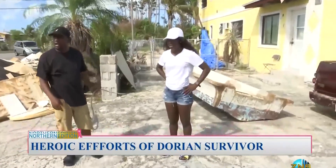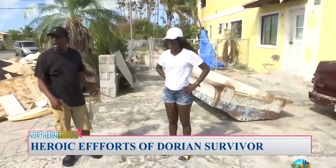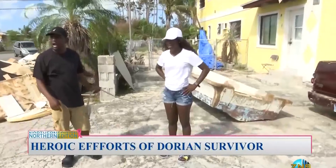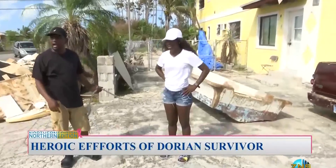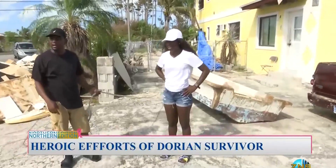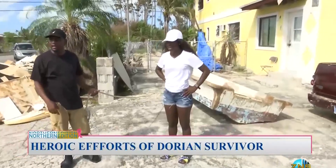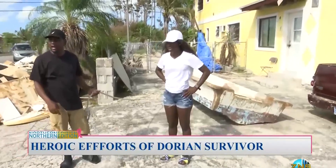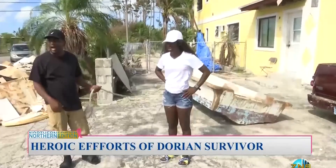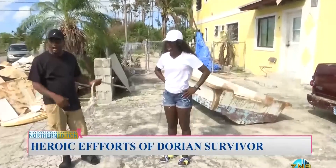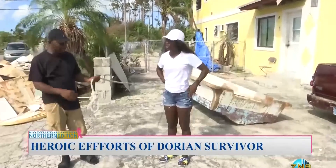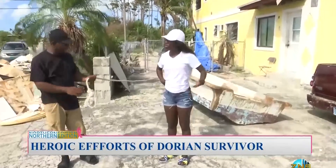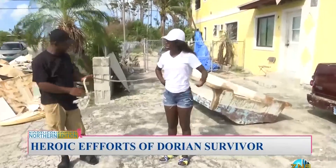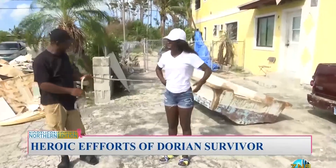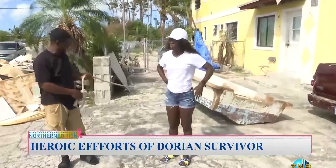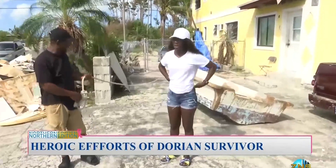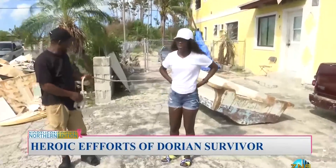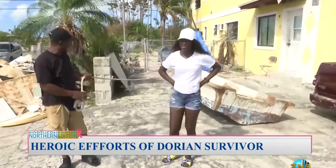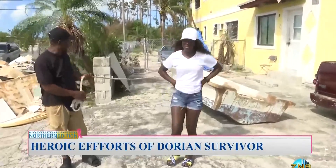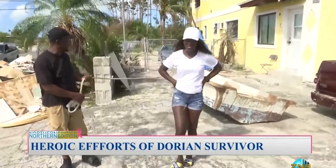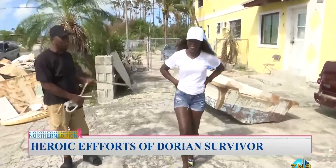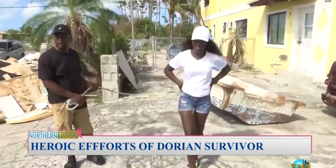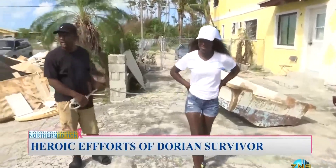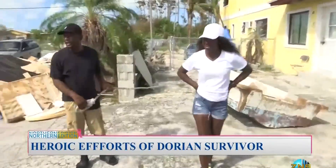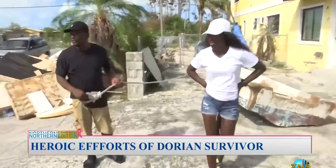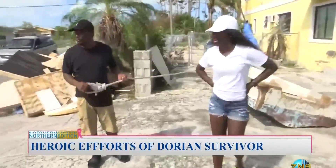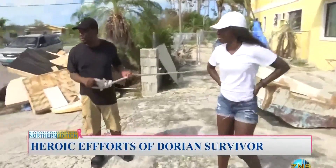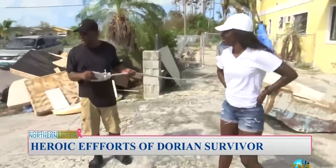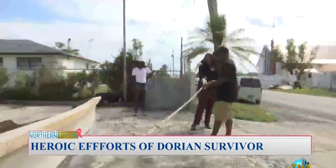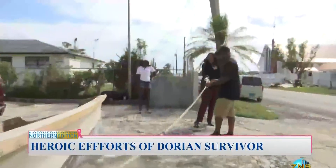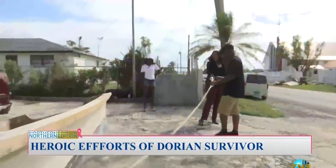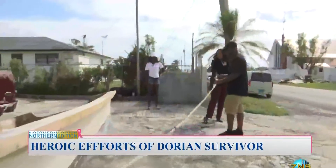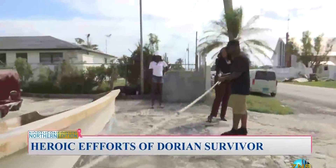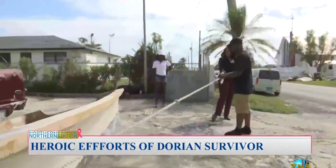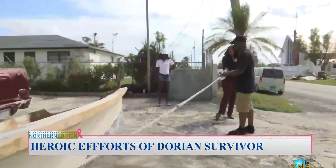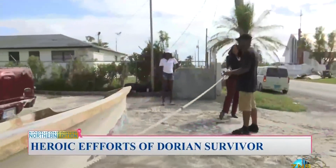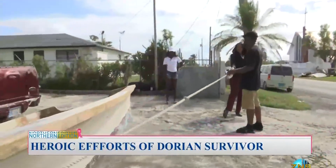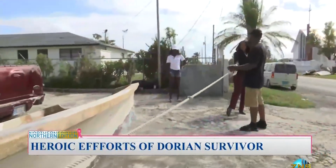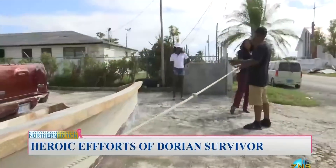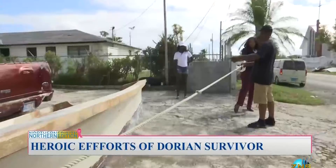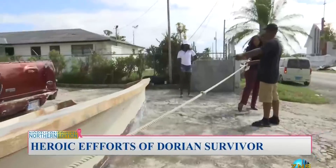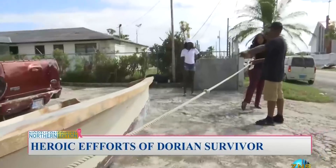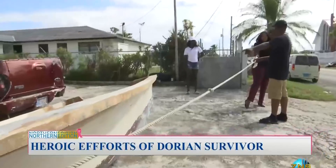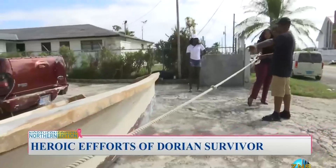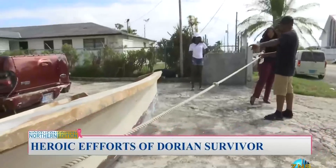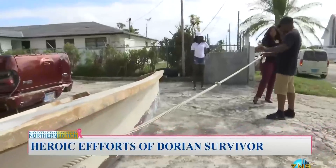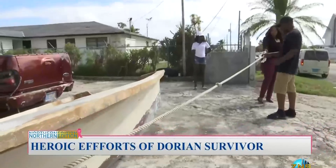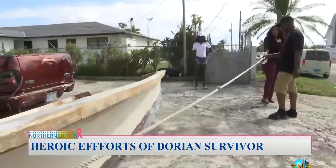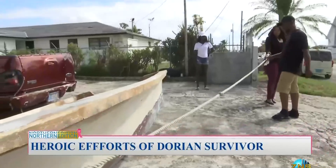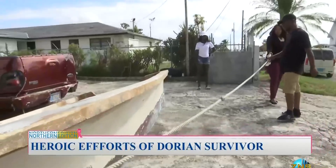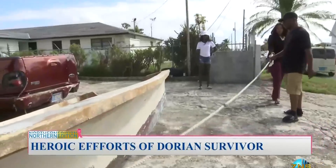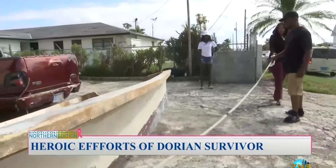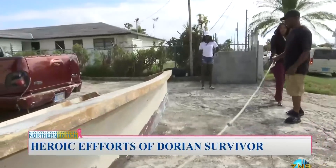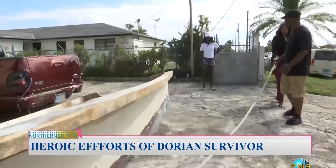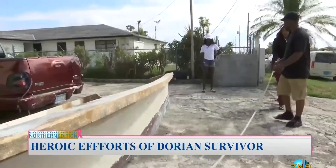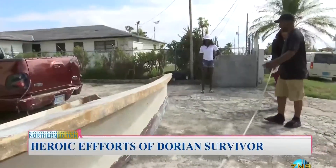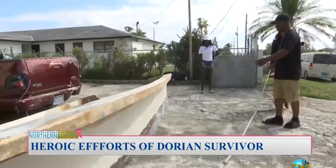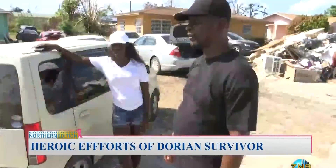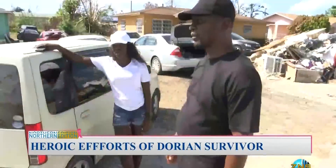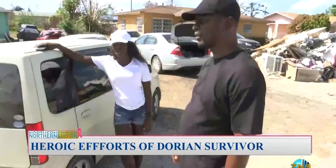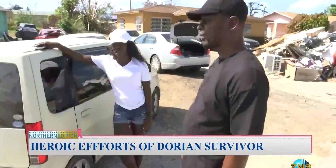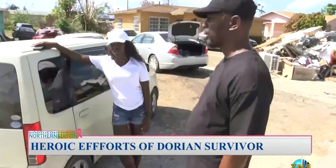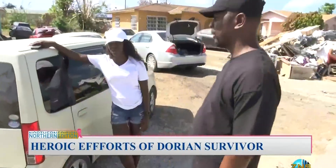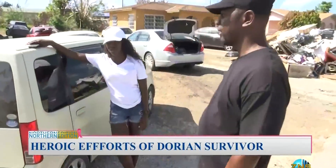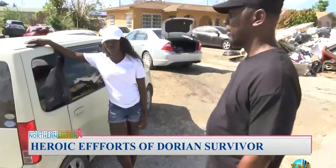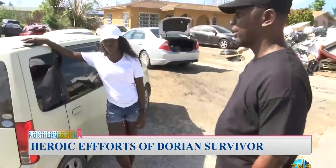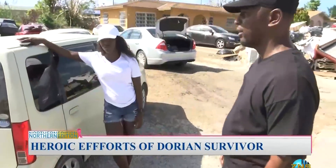fully recoup personal items, he's just calling for more support groups to assist others still grappling with the mental trauma caused